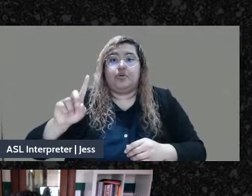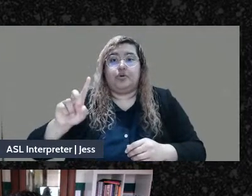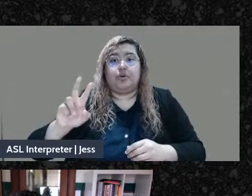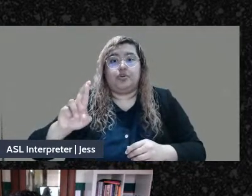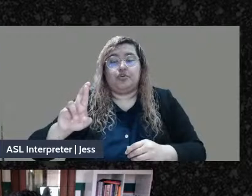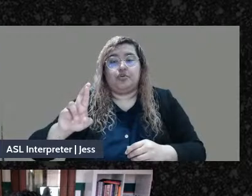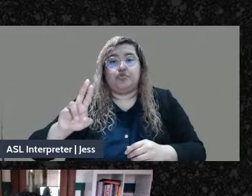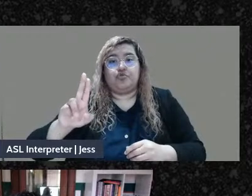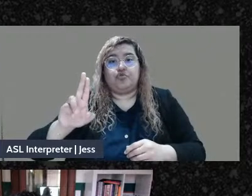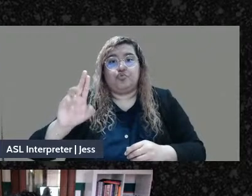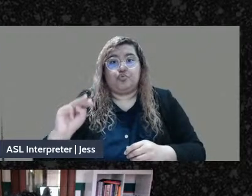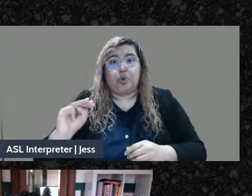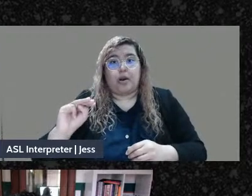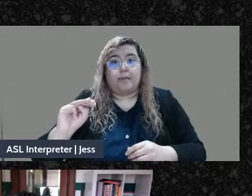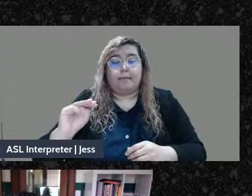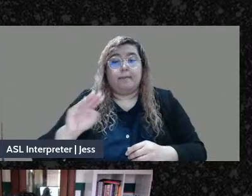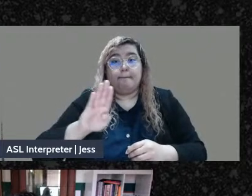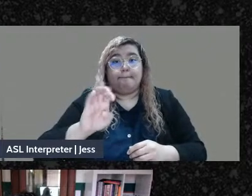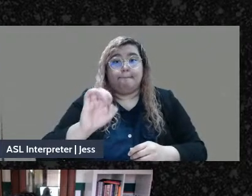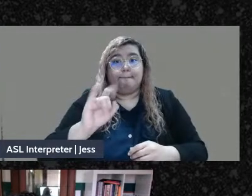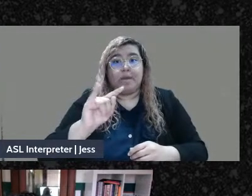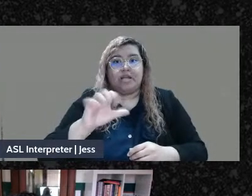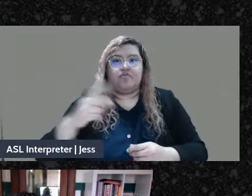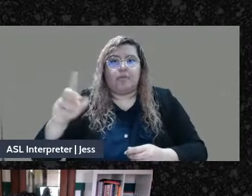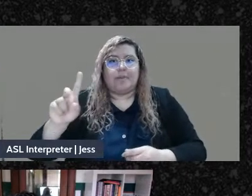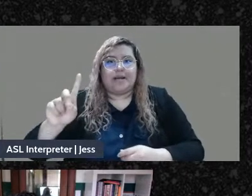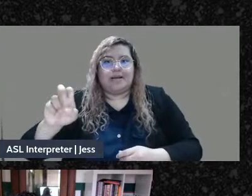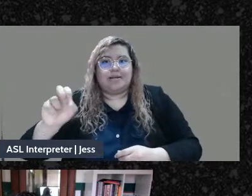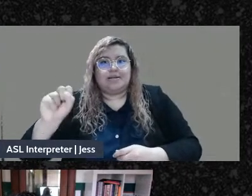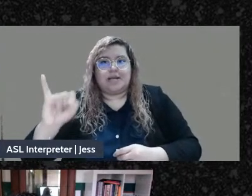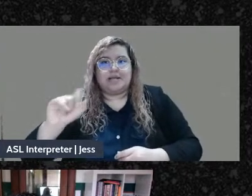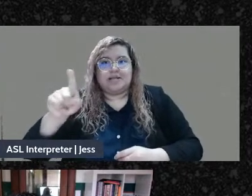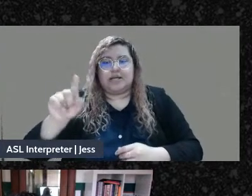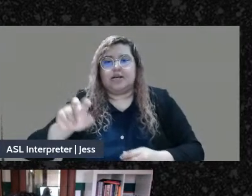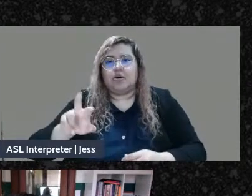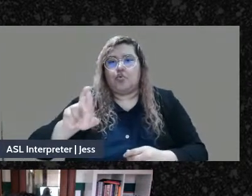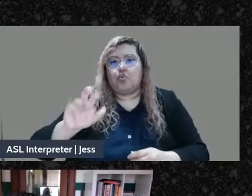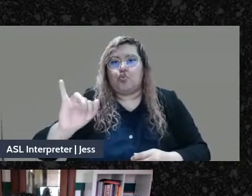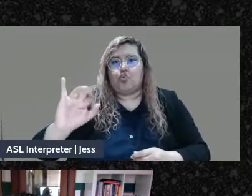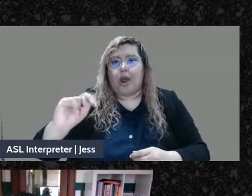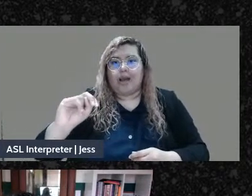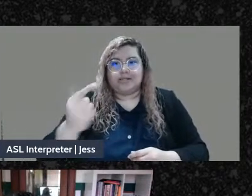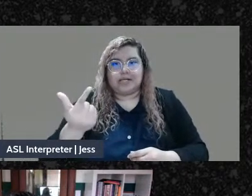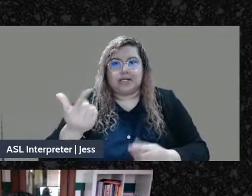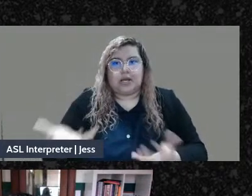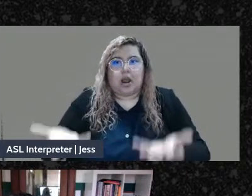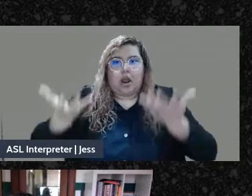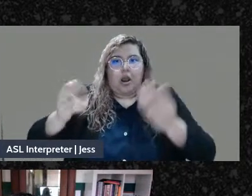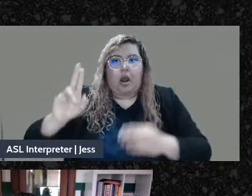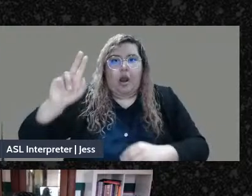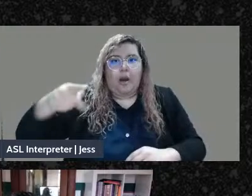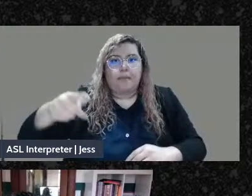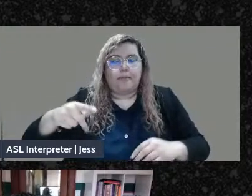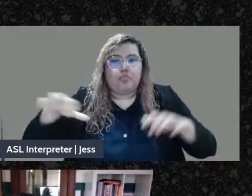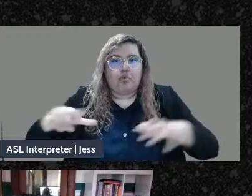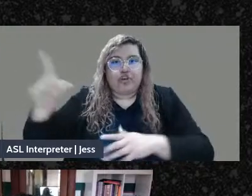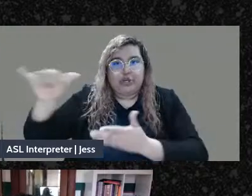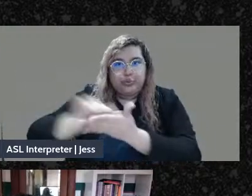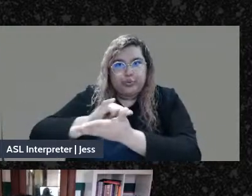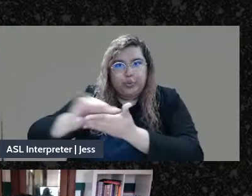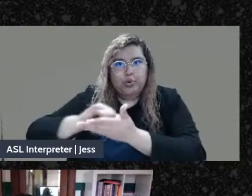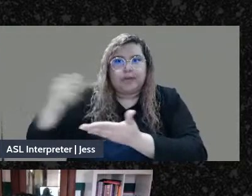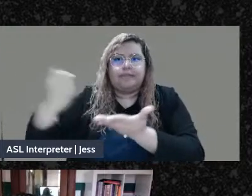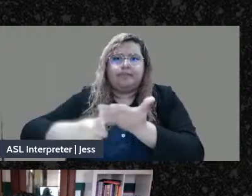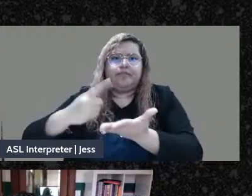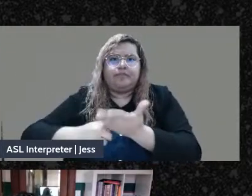Moving in New York. And they came up with sort of like a series of questions for thinking about, they're talking about like, when you're,